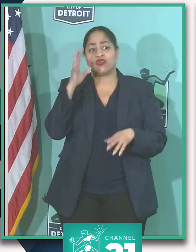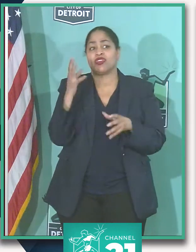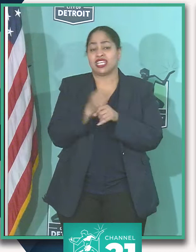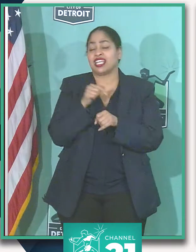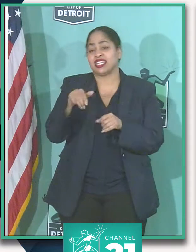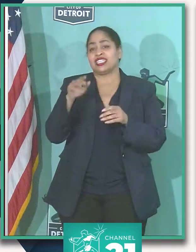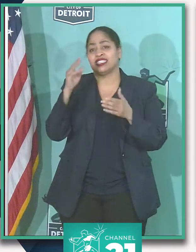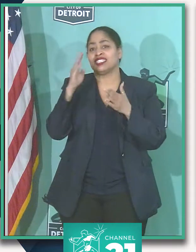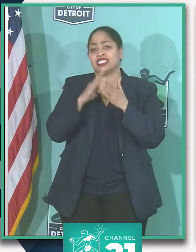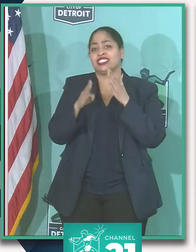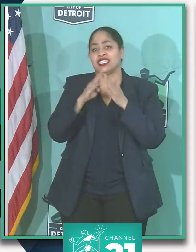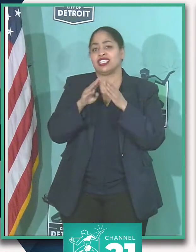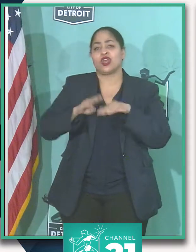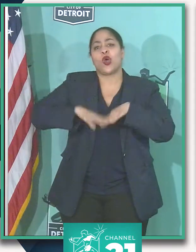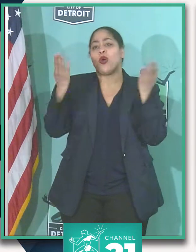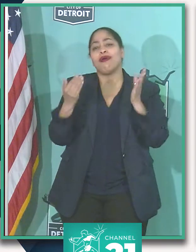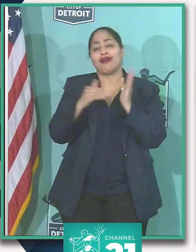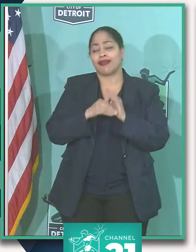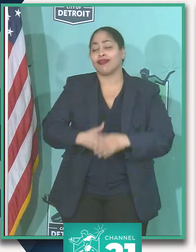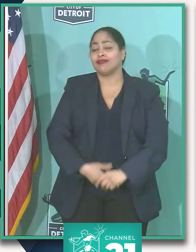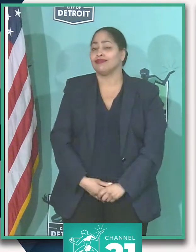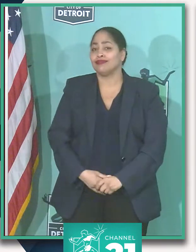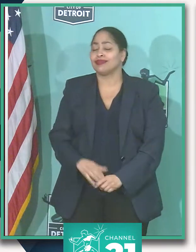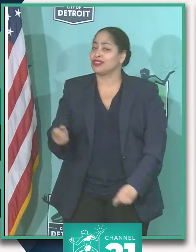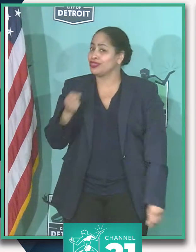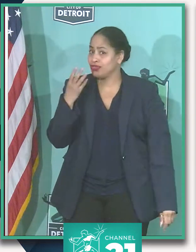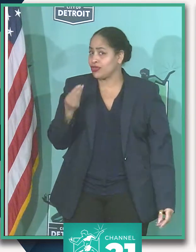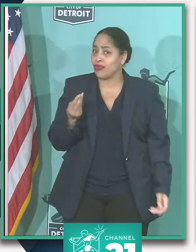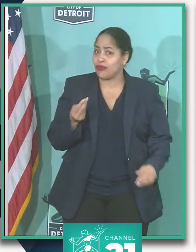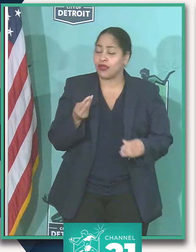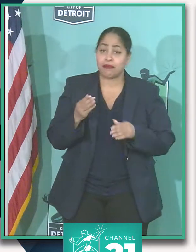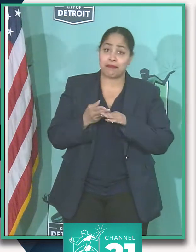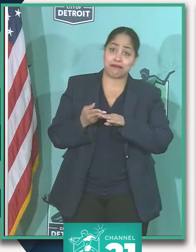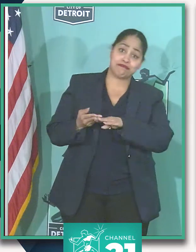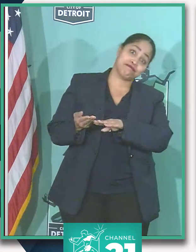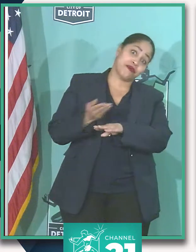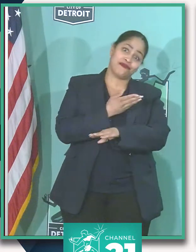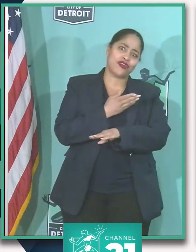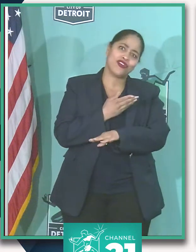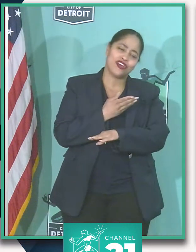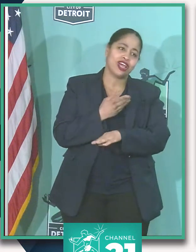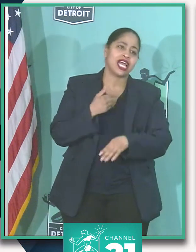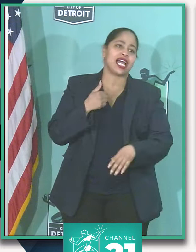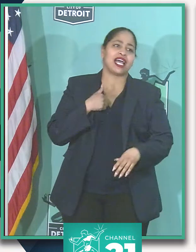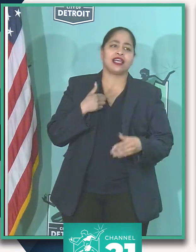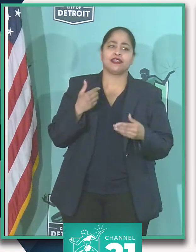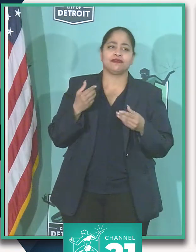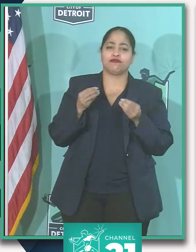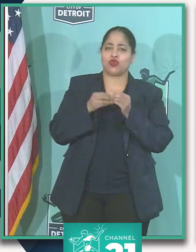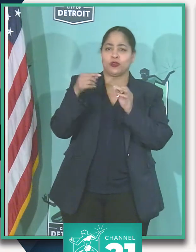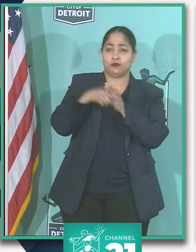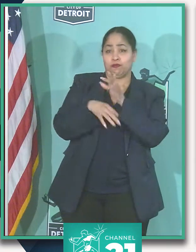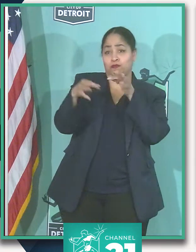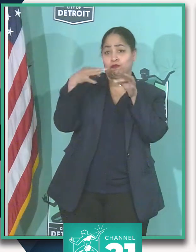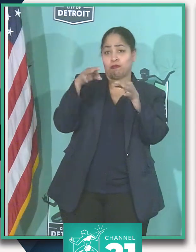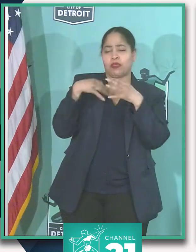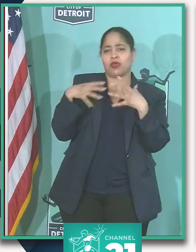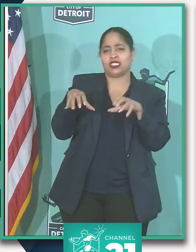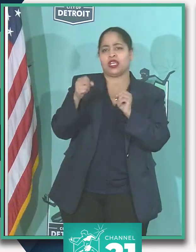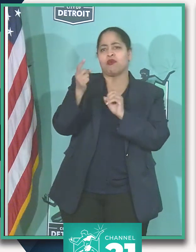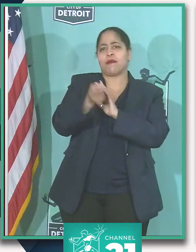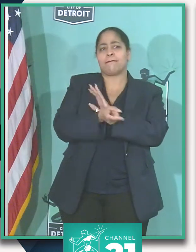city reopened. And so before I go any further, I want to take a